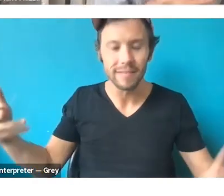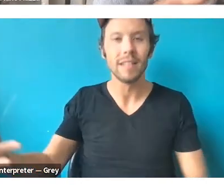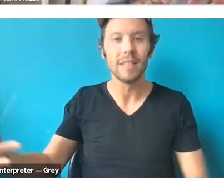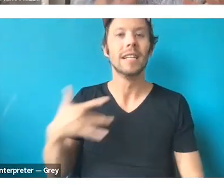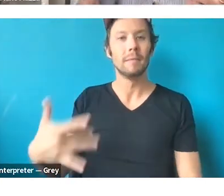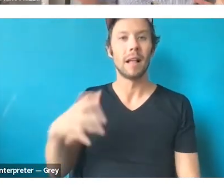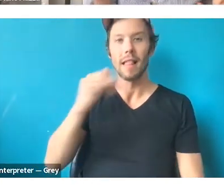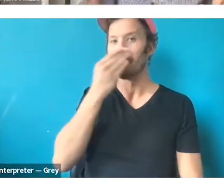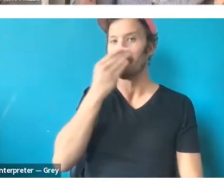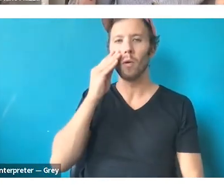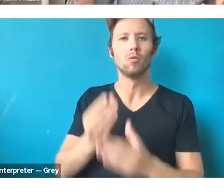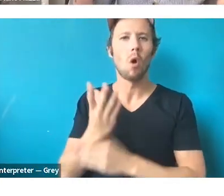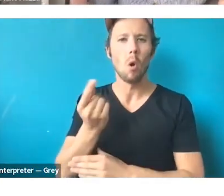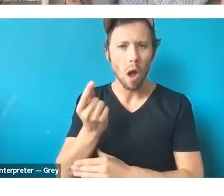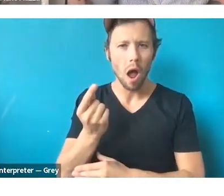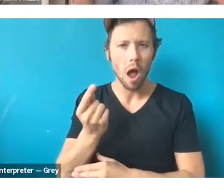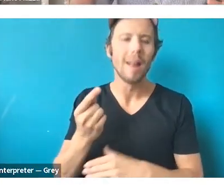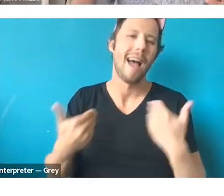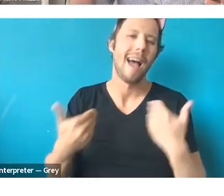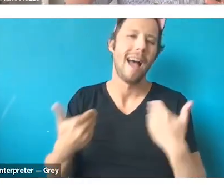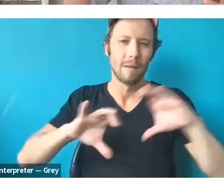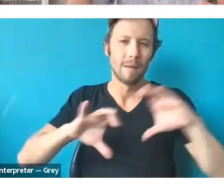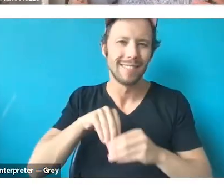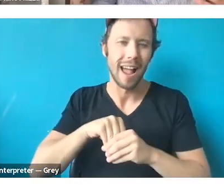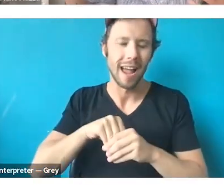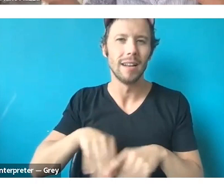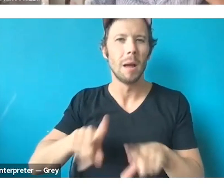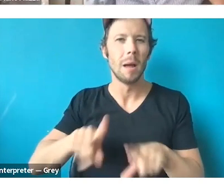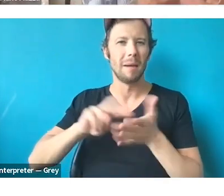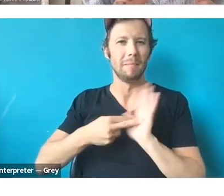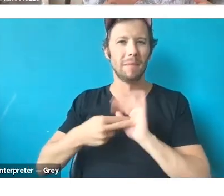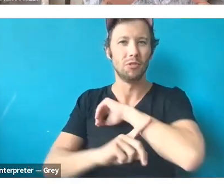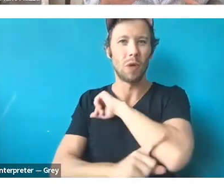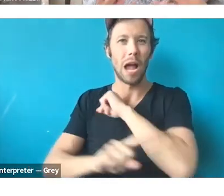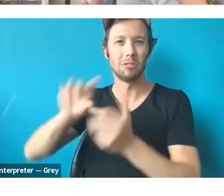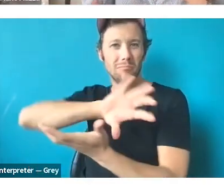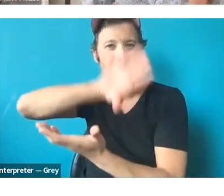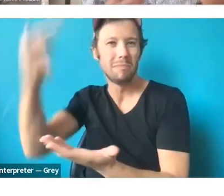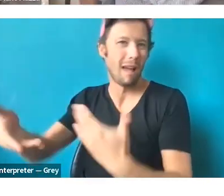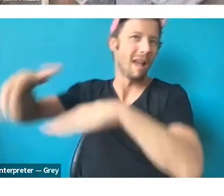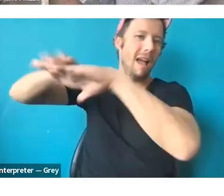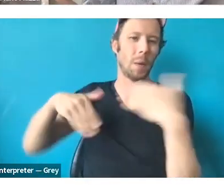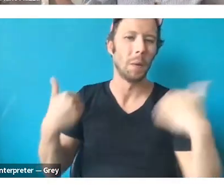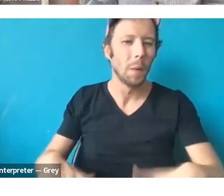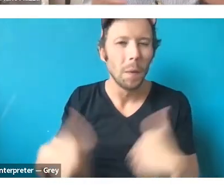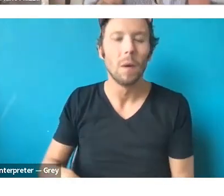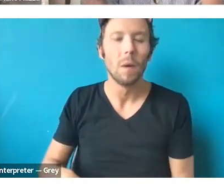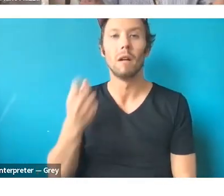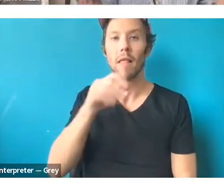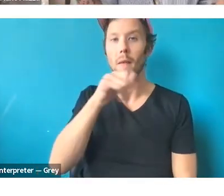so she only worked with organic and pretty much local flower providers in her own business, but really saw